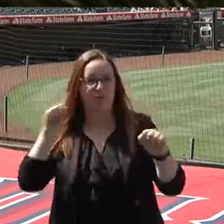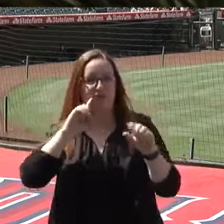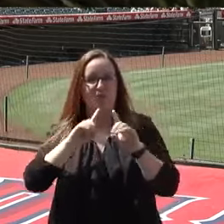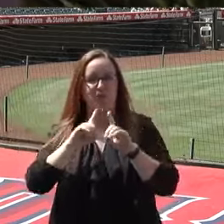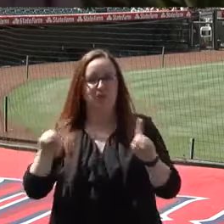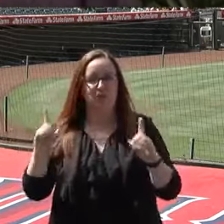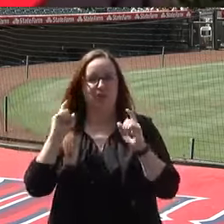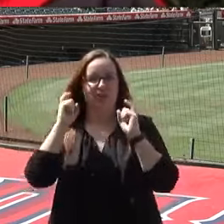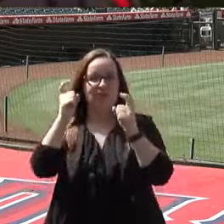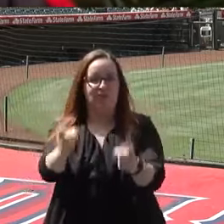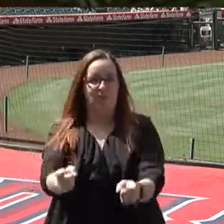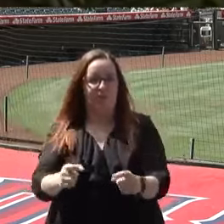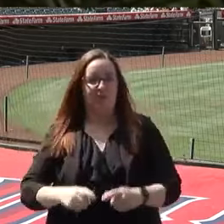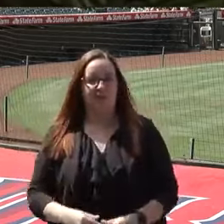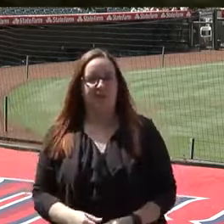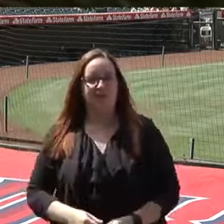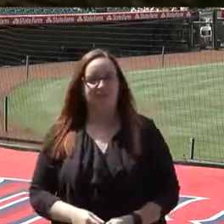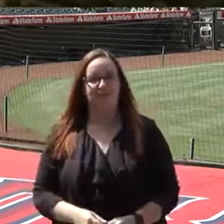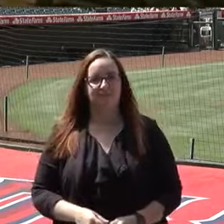conferral.